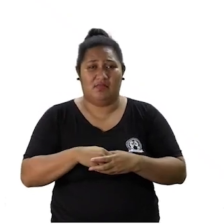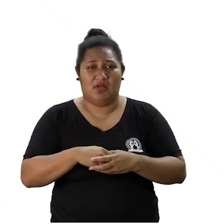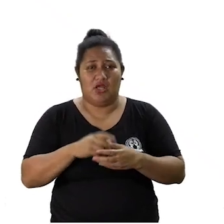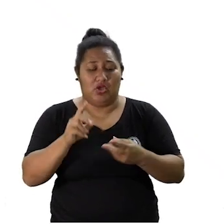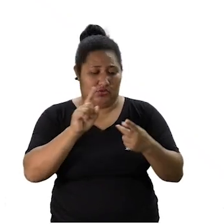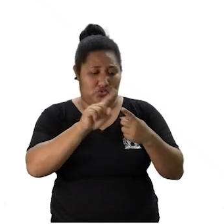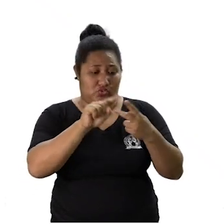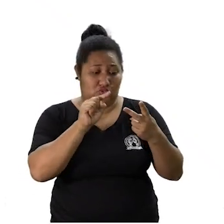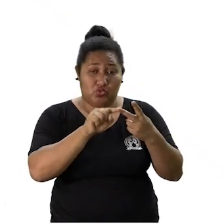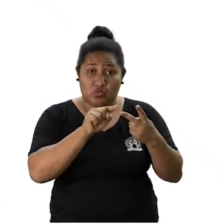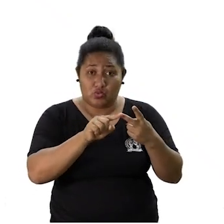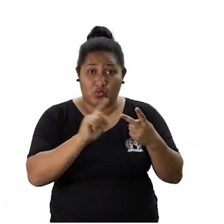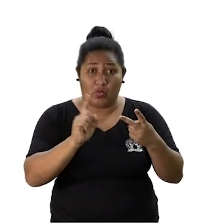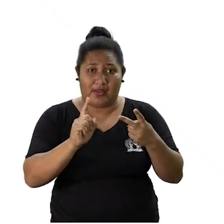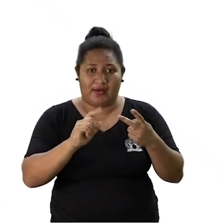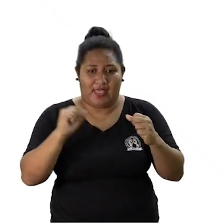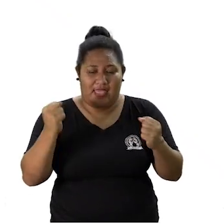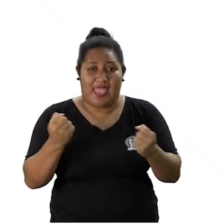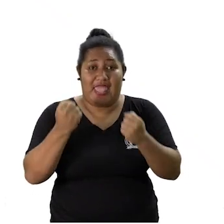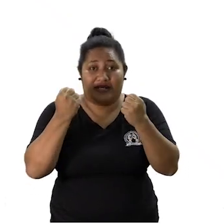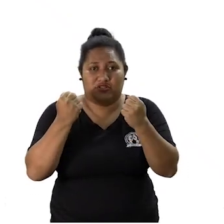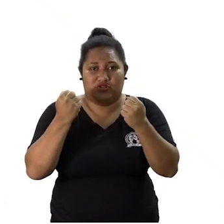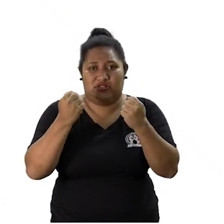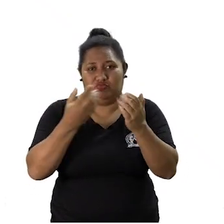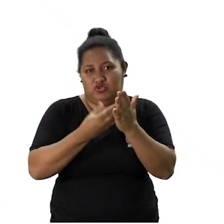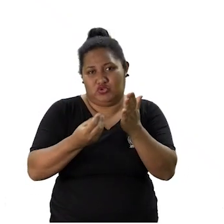Nona lua, we get energy resources from.